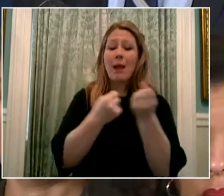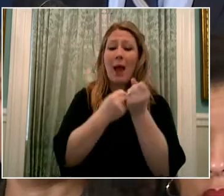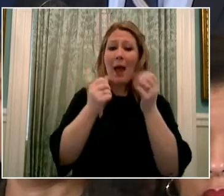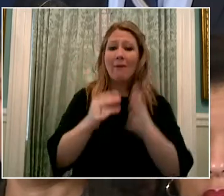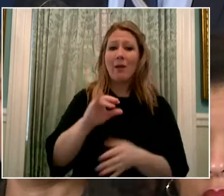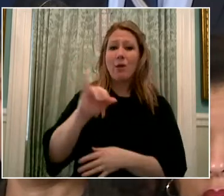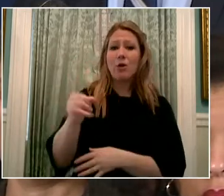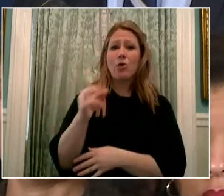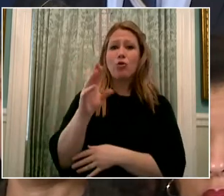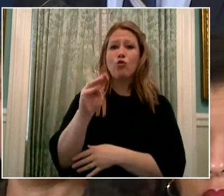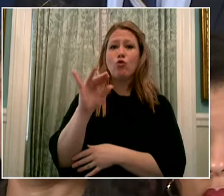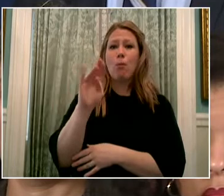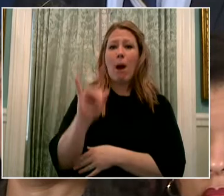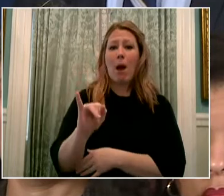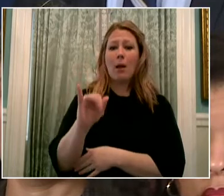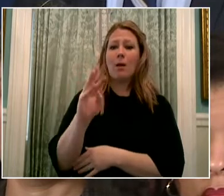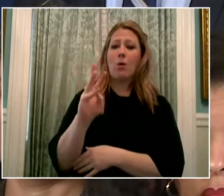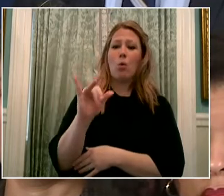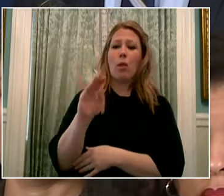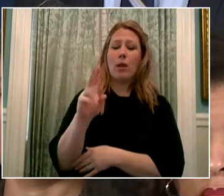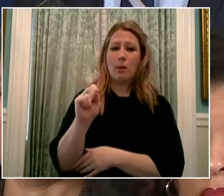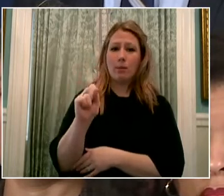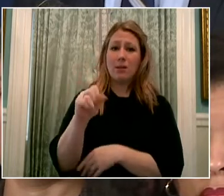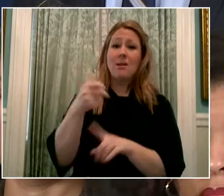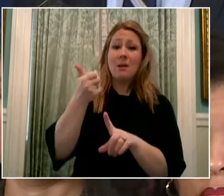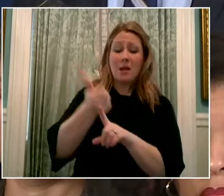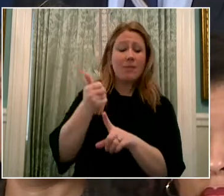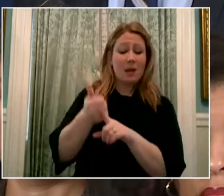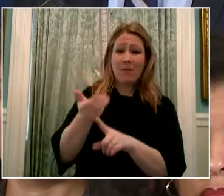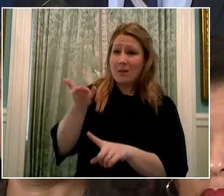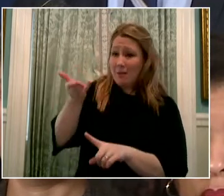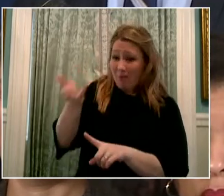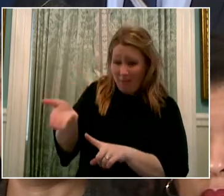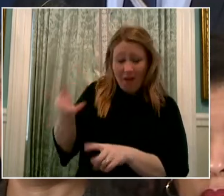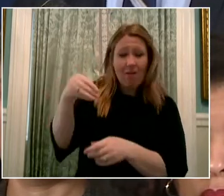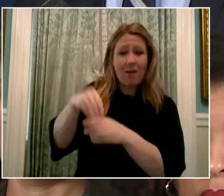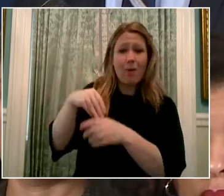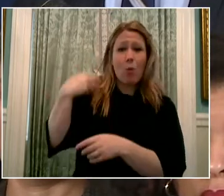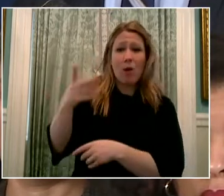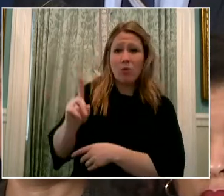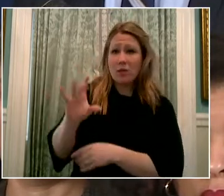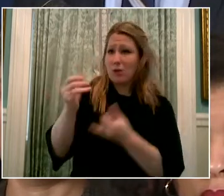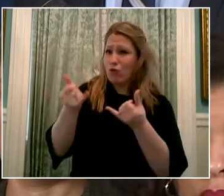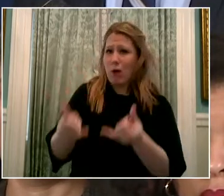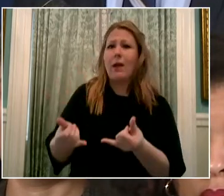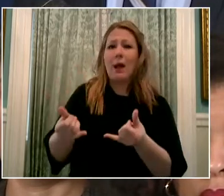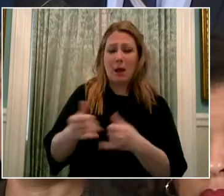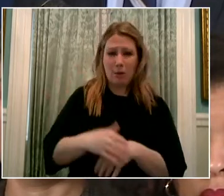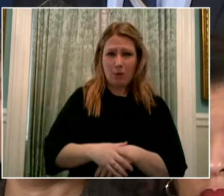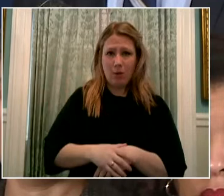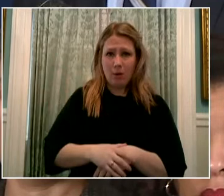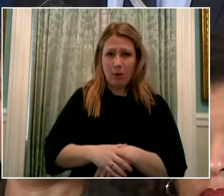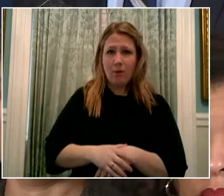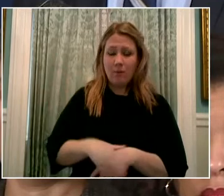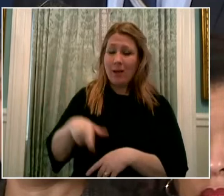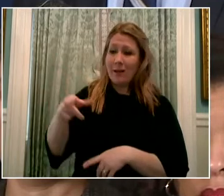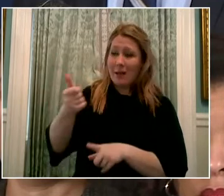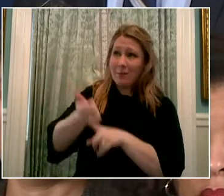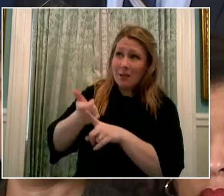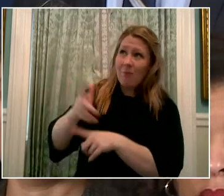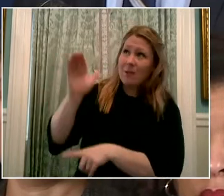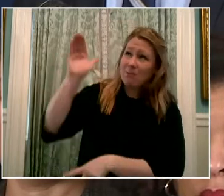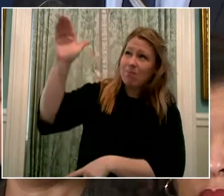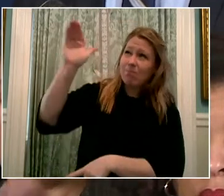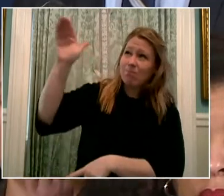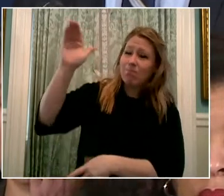right now, including in this call to allow our asylum seekers and migrants to